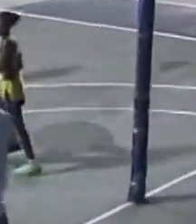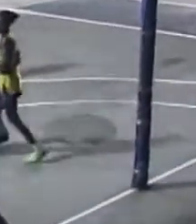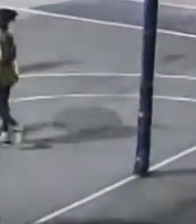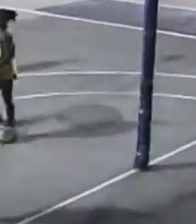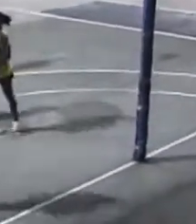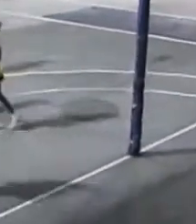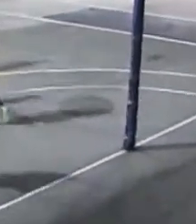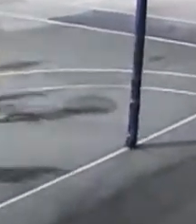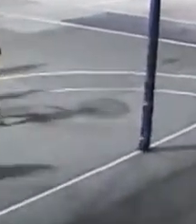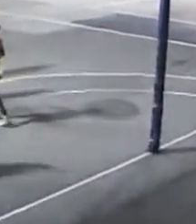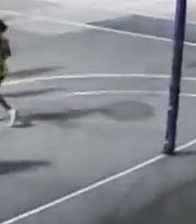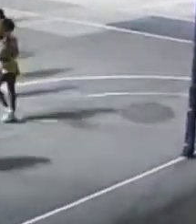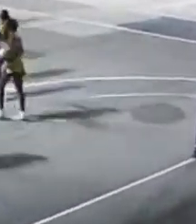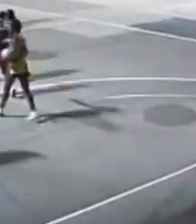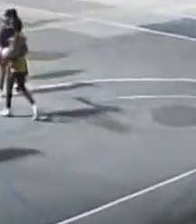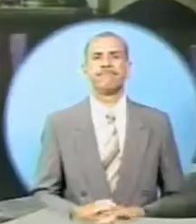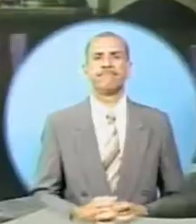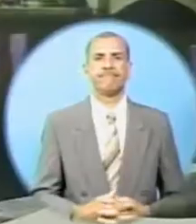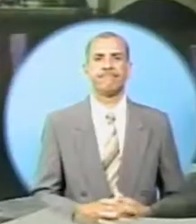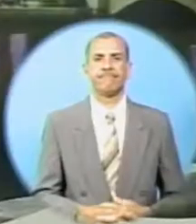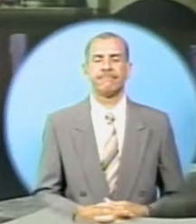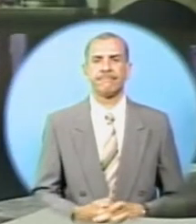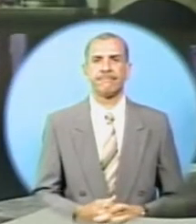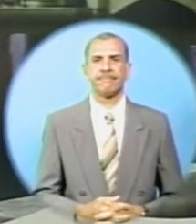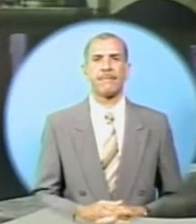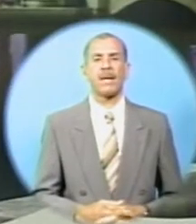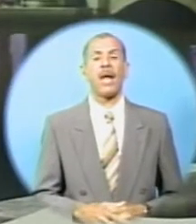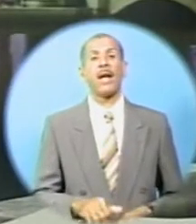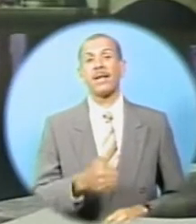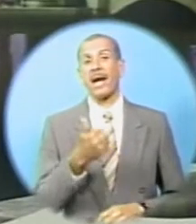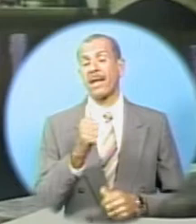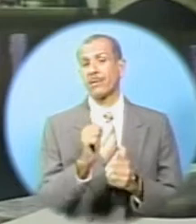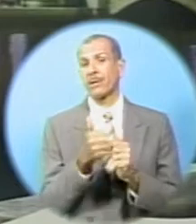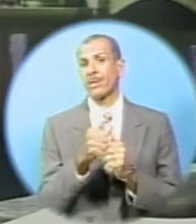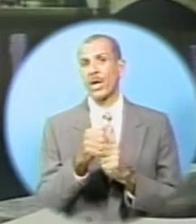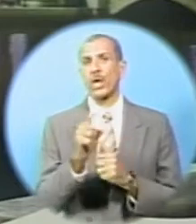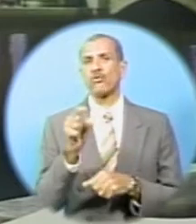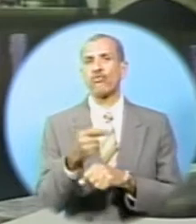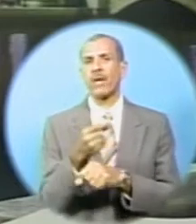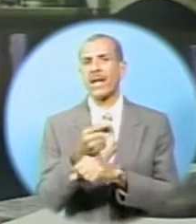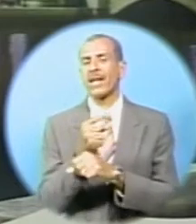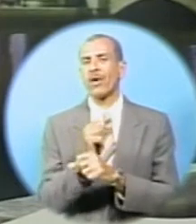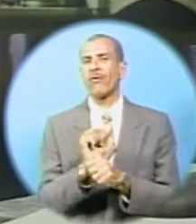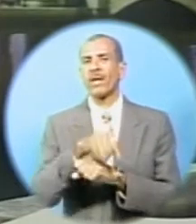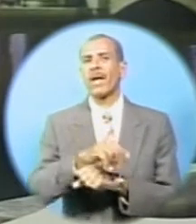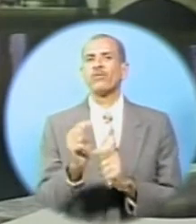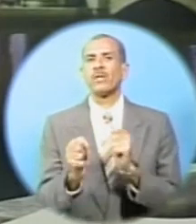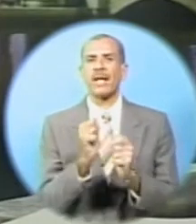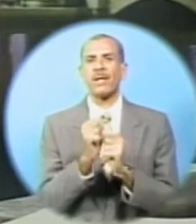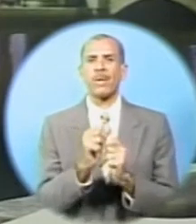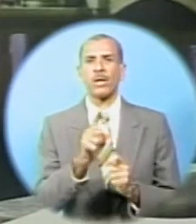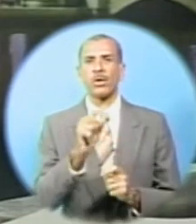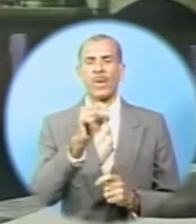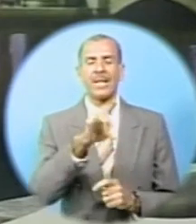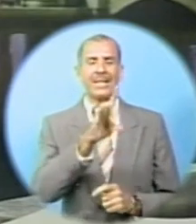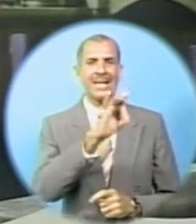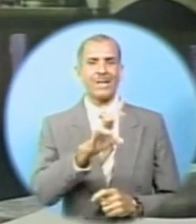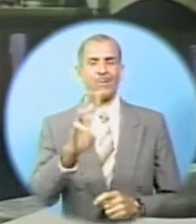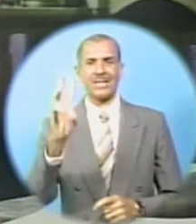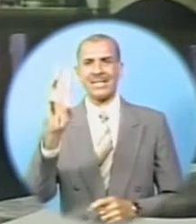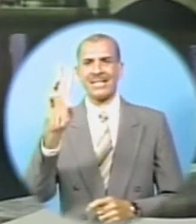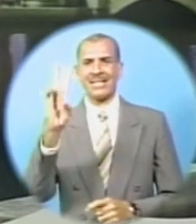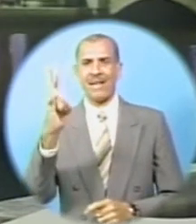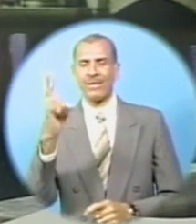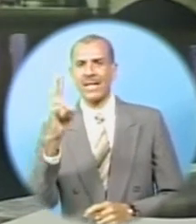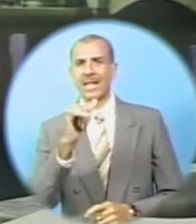Anne-Marie Burt, CBC Sports. Well, in the other games, Grenada defeated Trinidad and Tobago 28-17, and St.